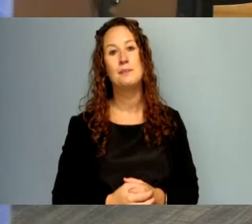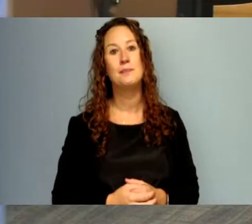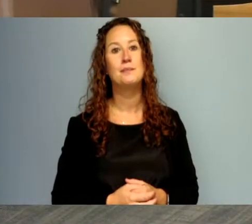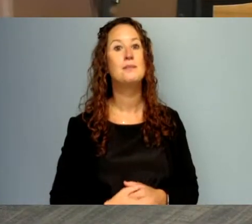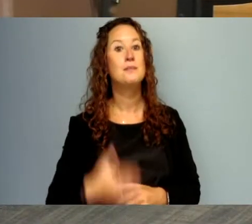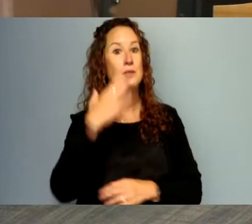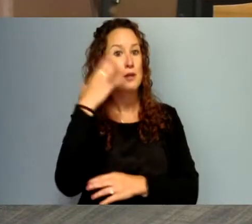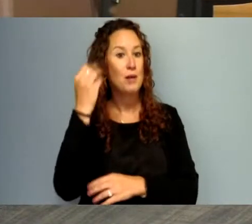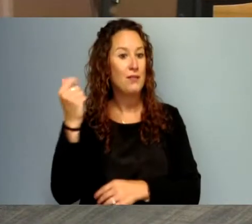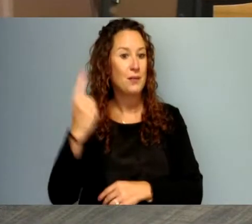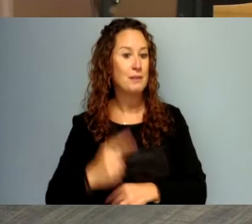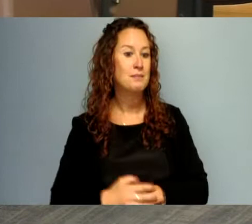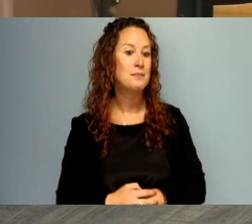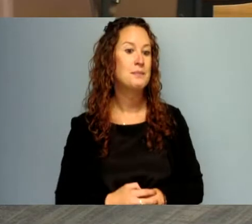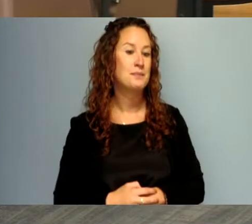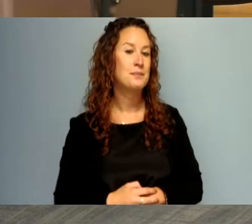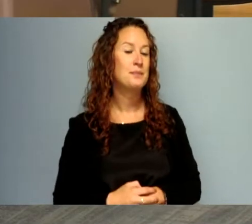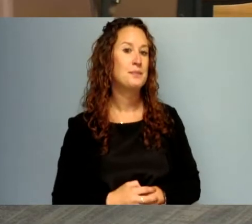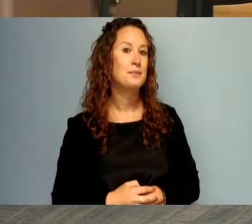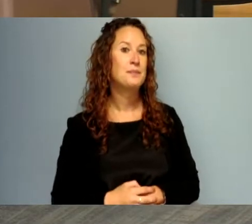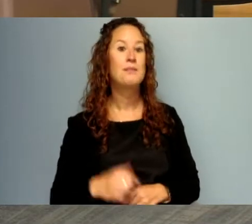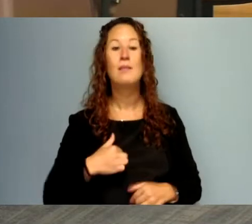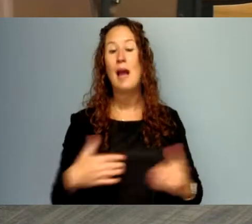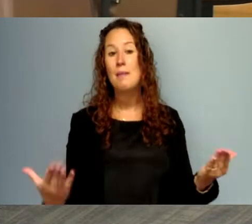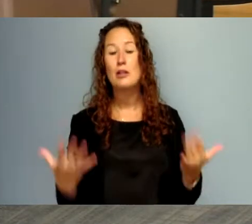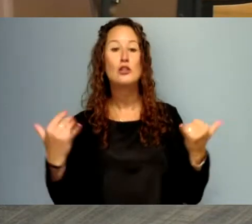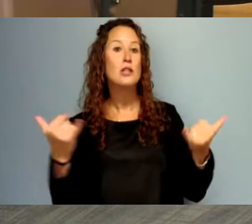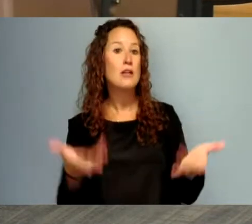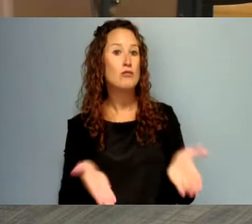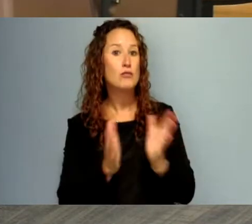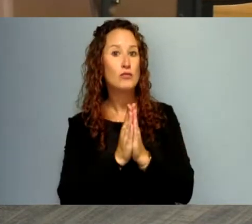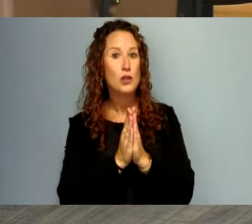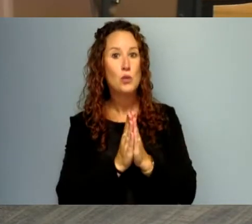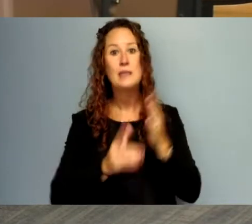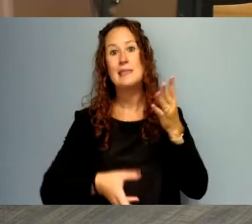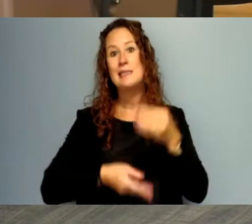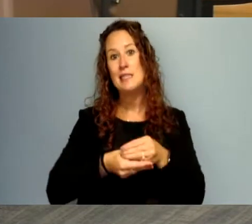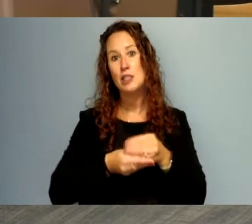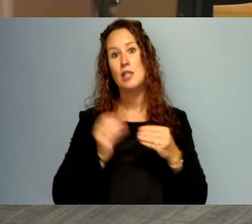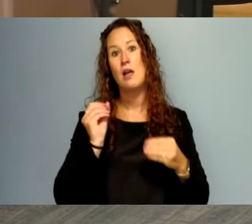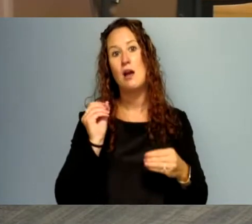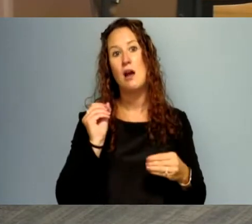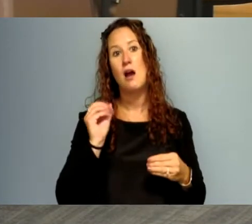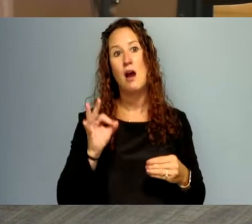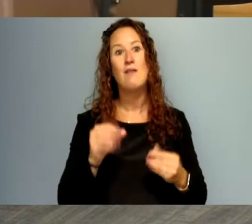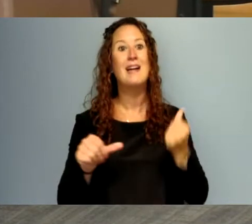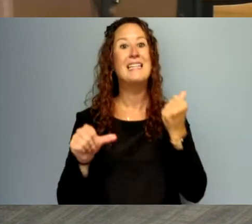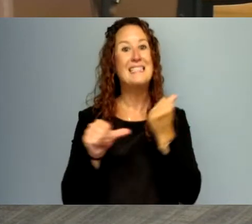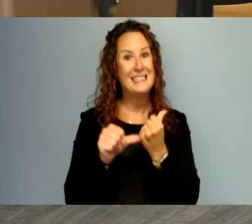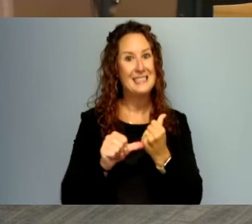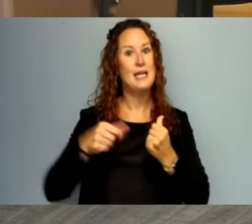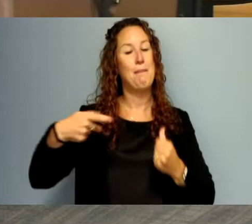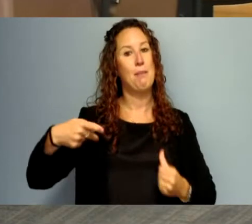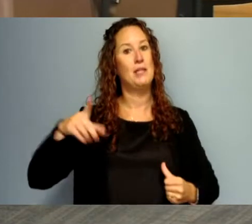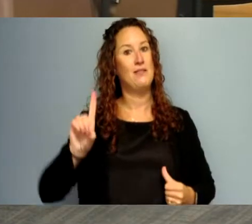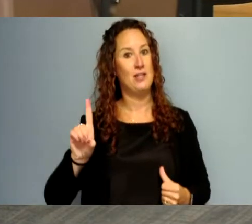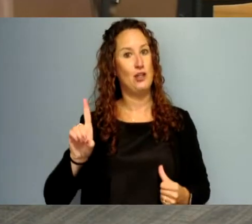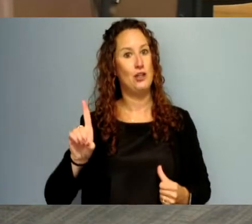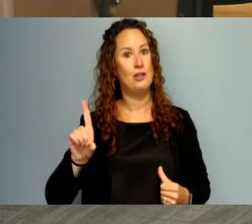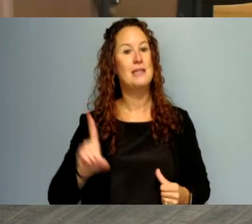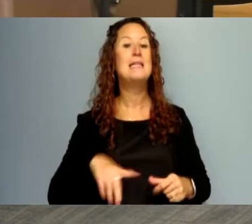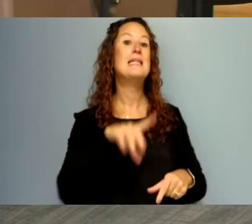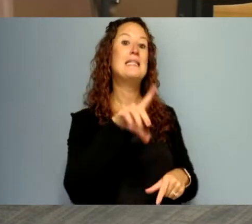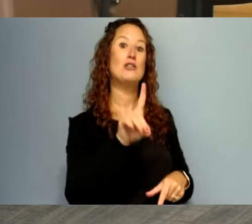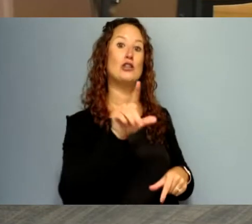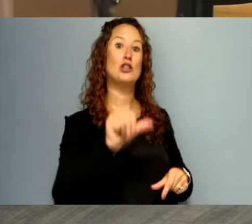Morning, everyone. Morning. I'm here to request the addition of a assistant public defender. The District Attorney's